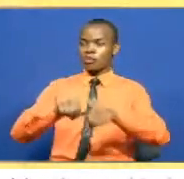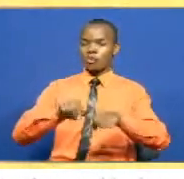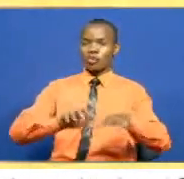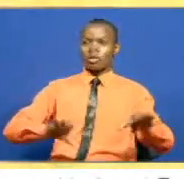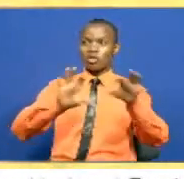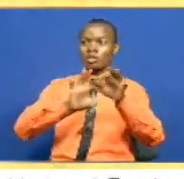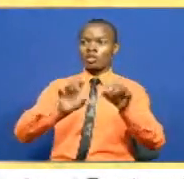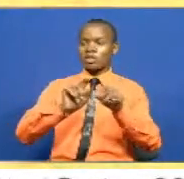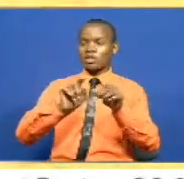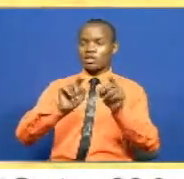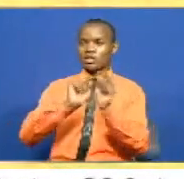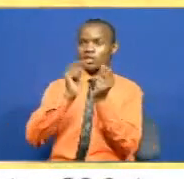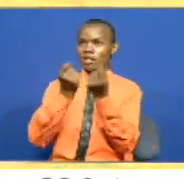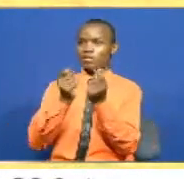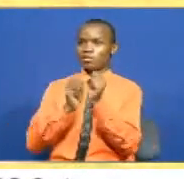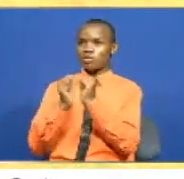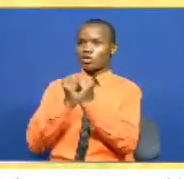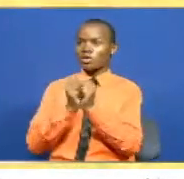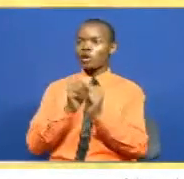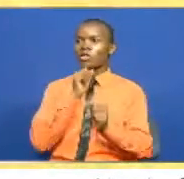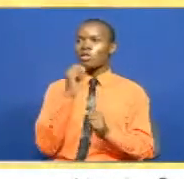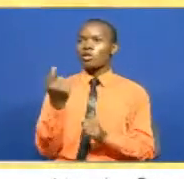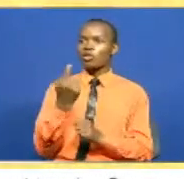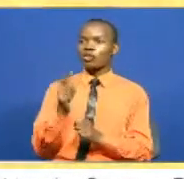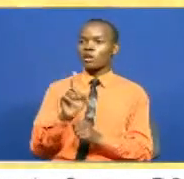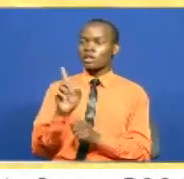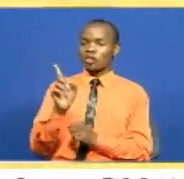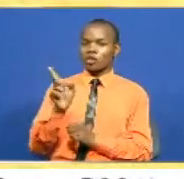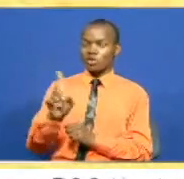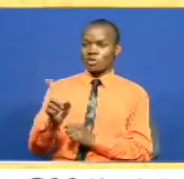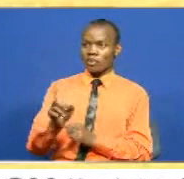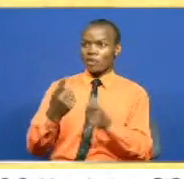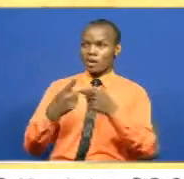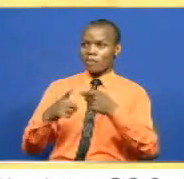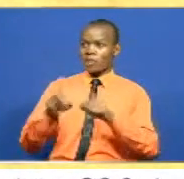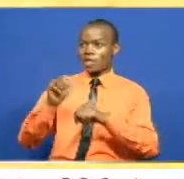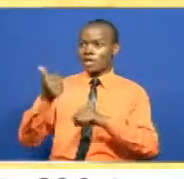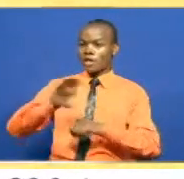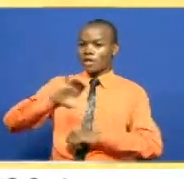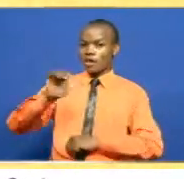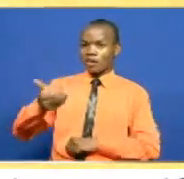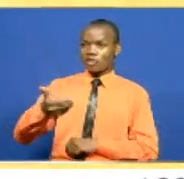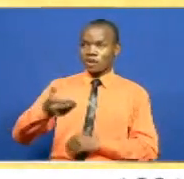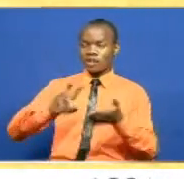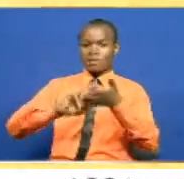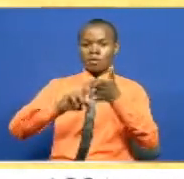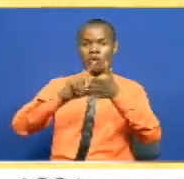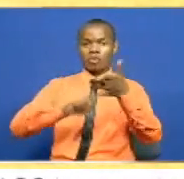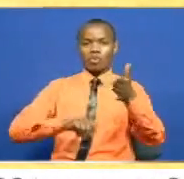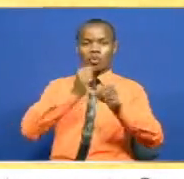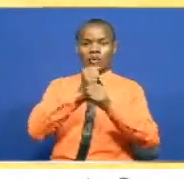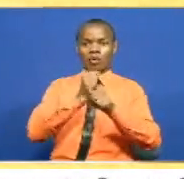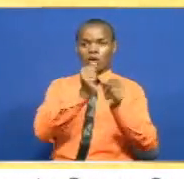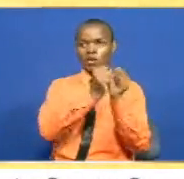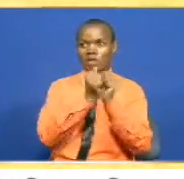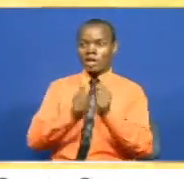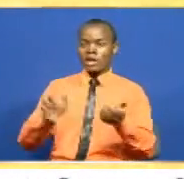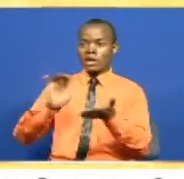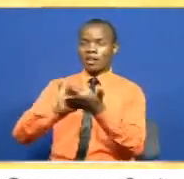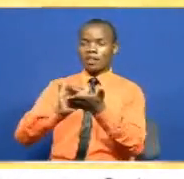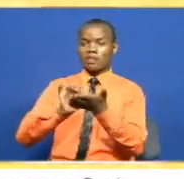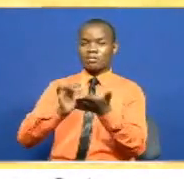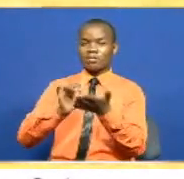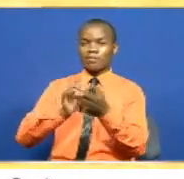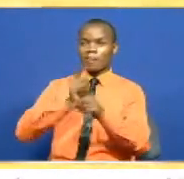they don't only belong to Nairobi, the people who are here, they belong also to other counties. So they have brought them together so that they may train together.